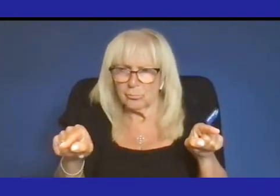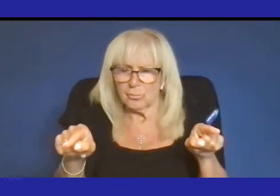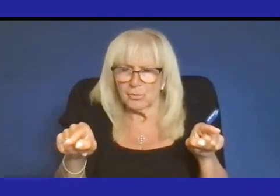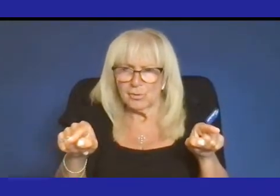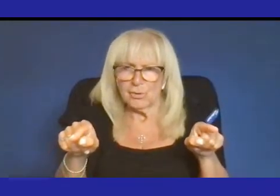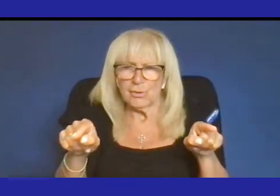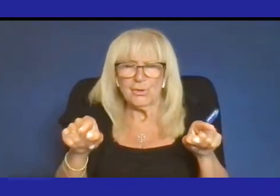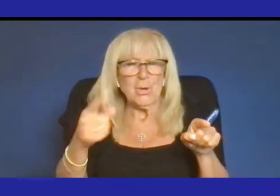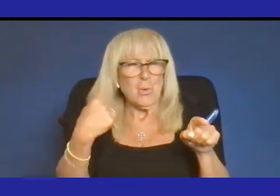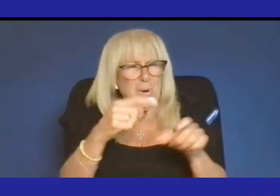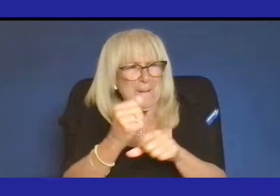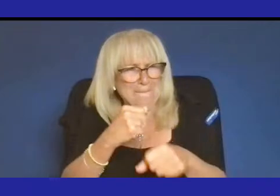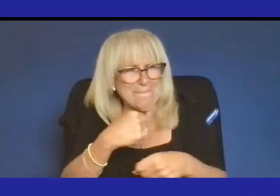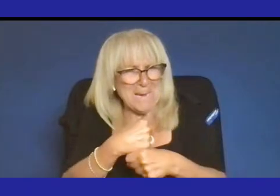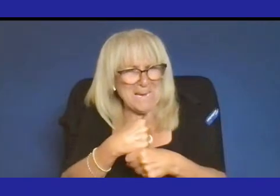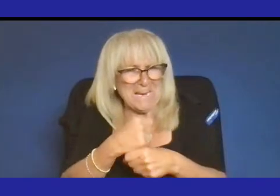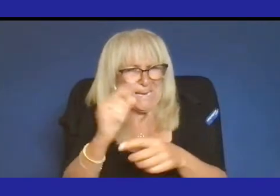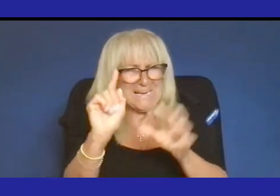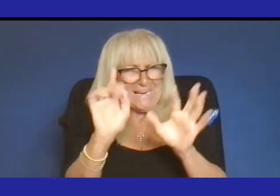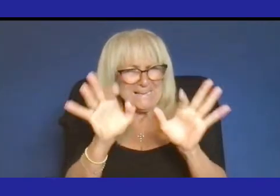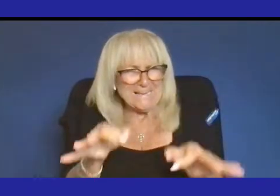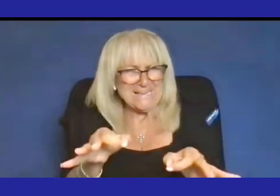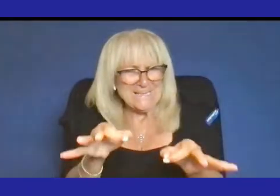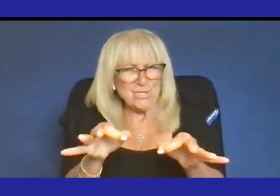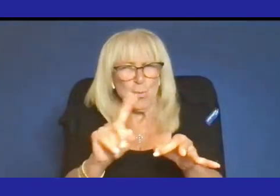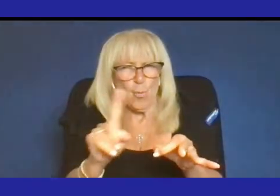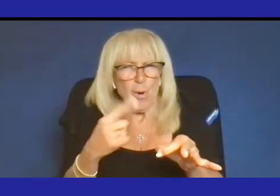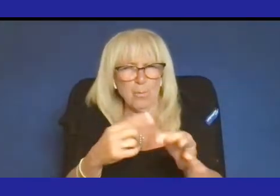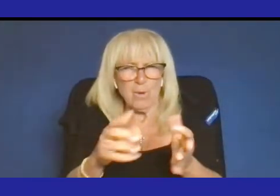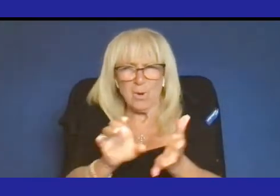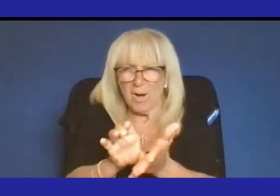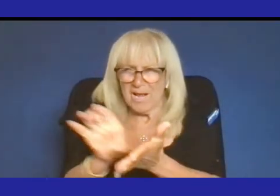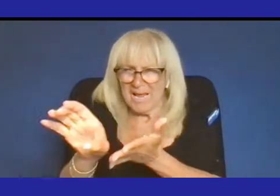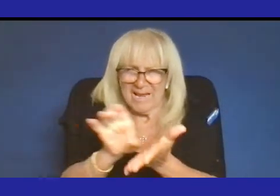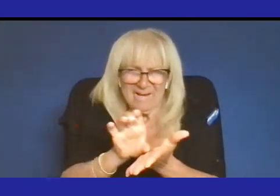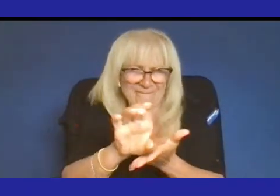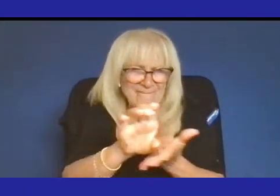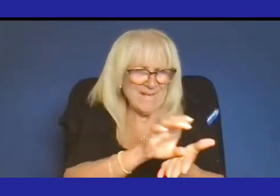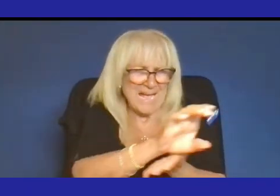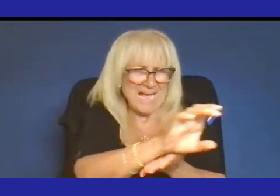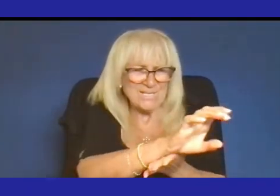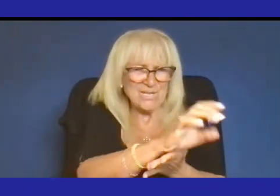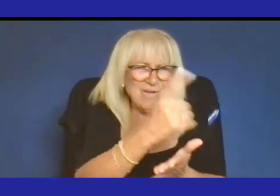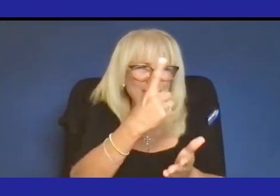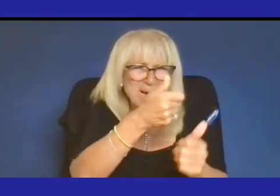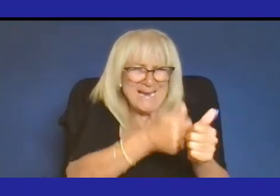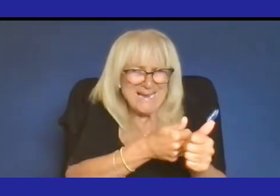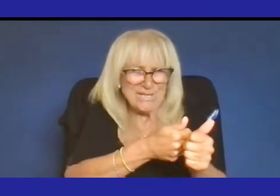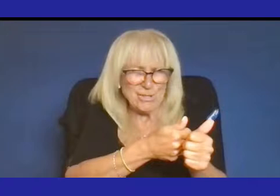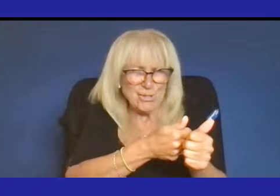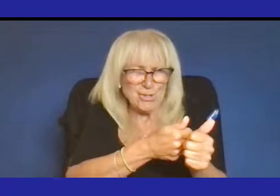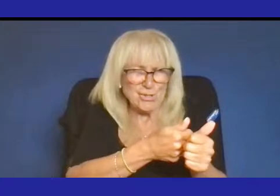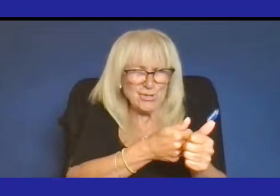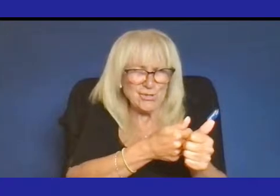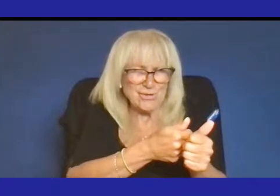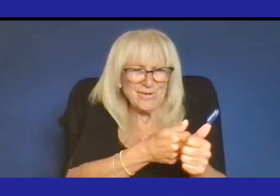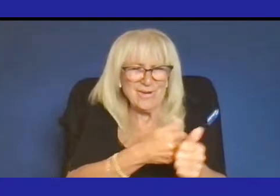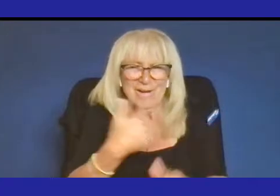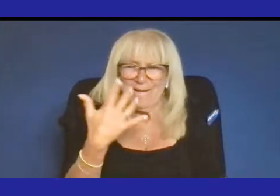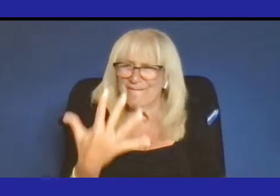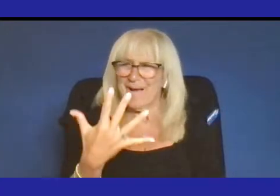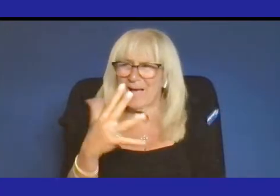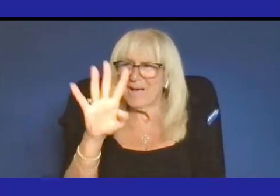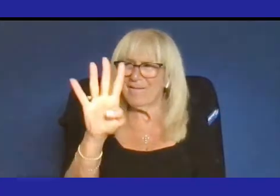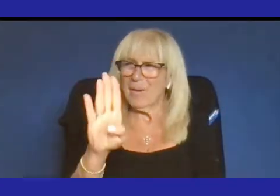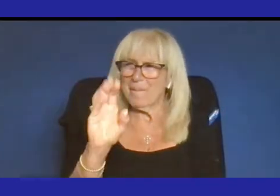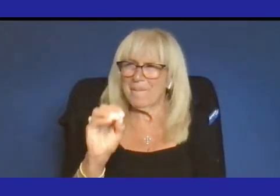overarching decision about where we wanna invest our capital in each of the 5 boroughs. Is that how it works? So I